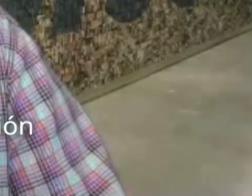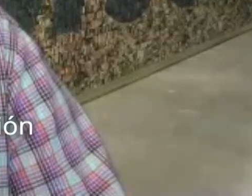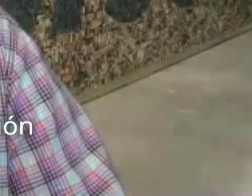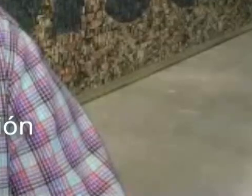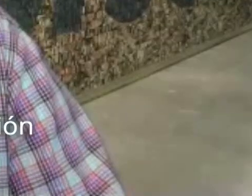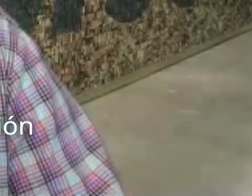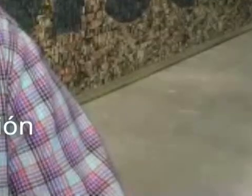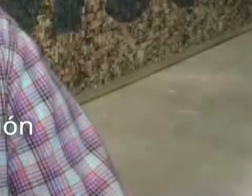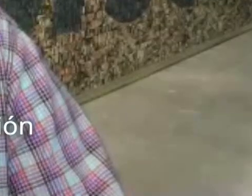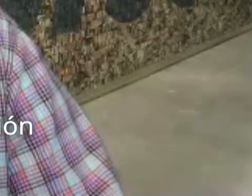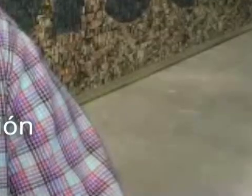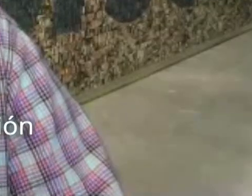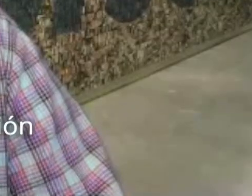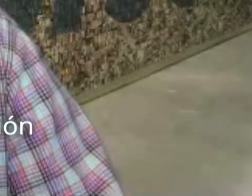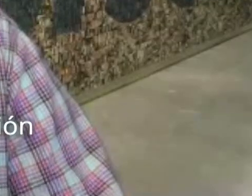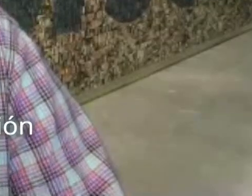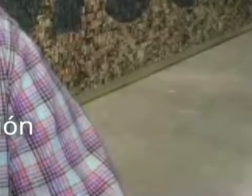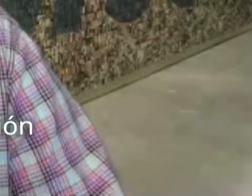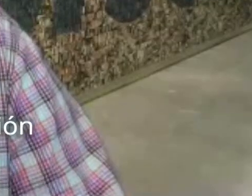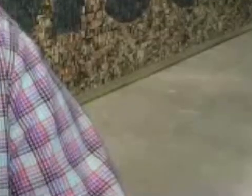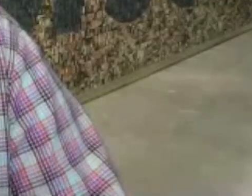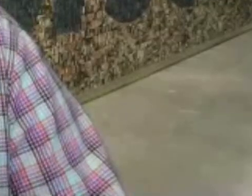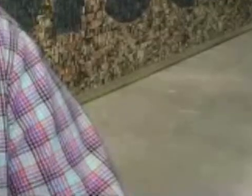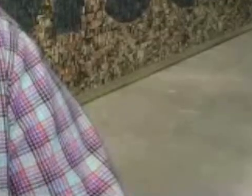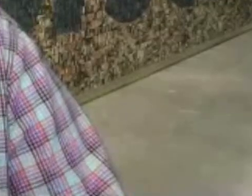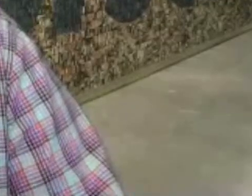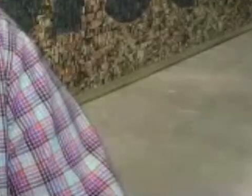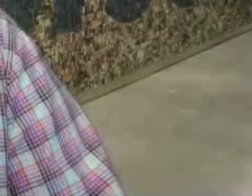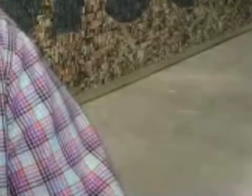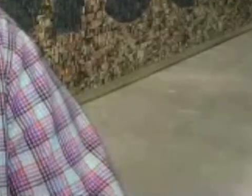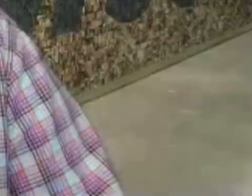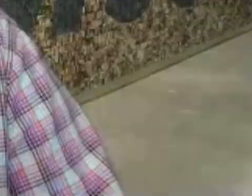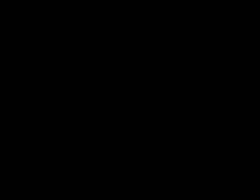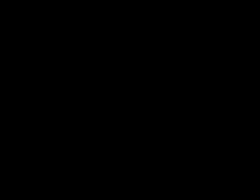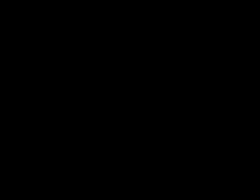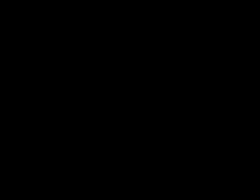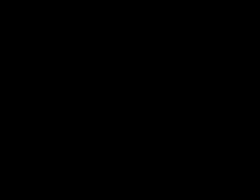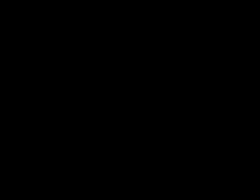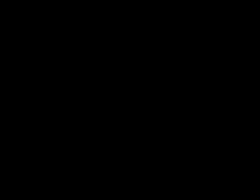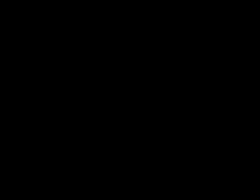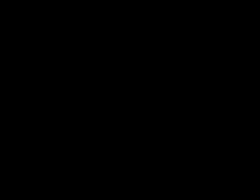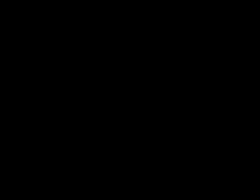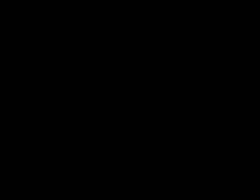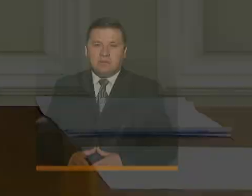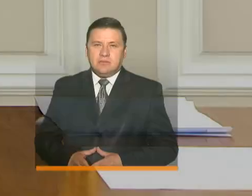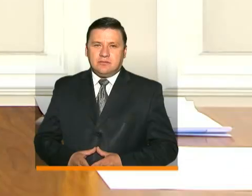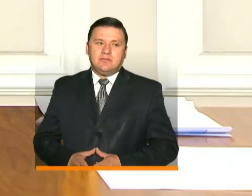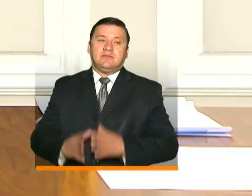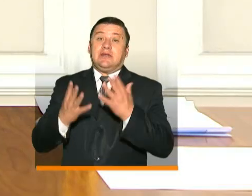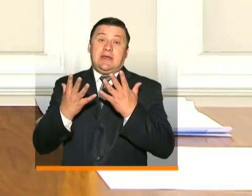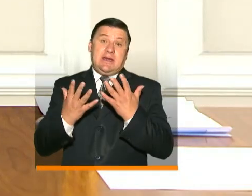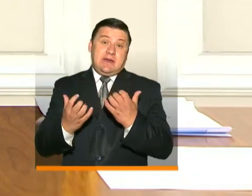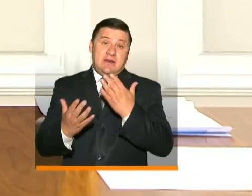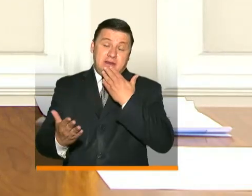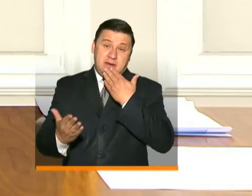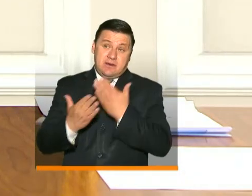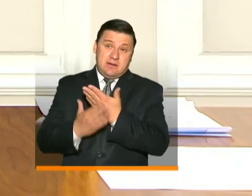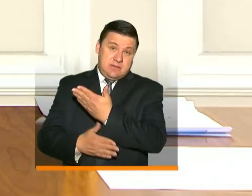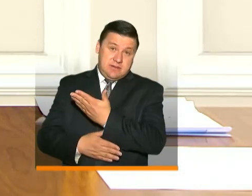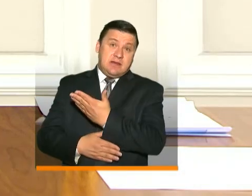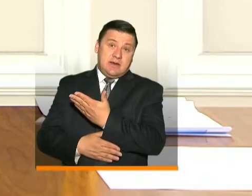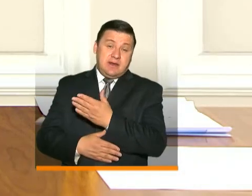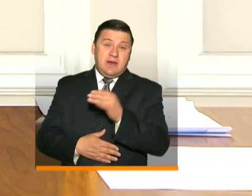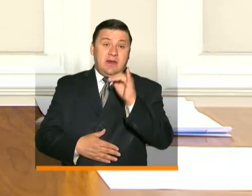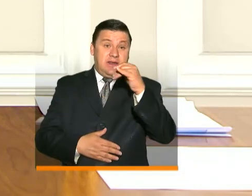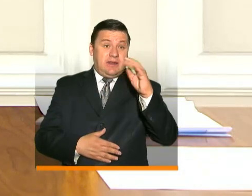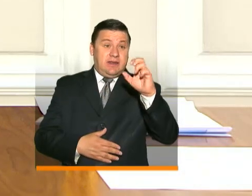expanding our partnership over the coming months and years ahead. Thank you and stay safe. Quiero agradecerle a Jeff Mayocolda